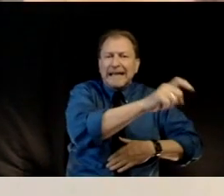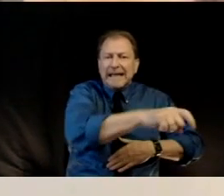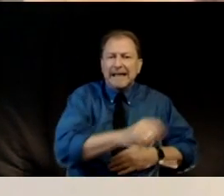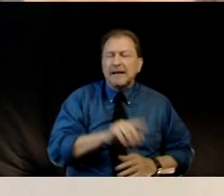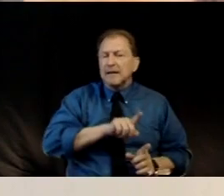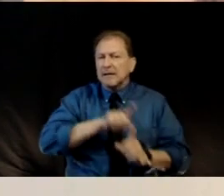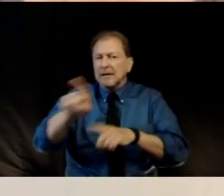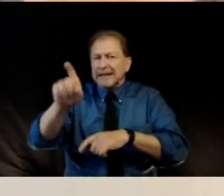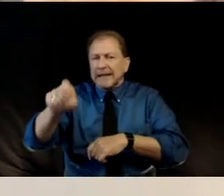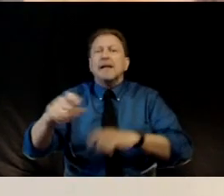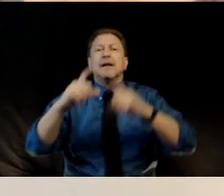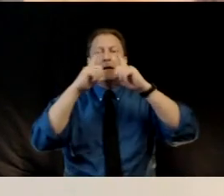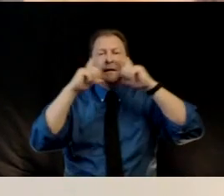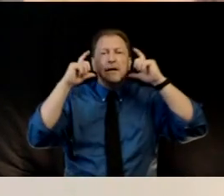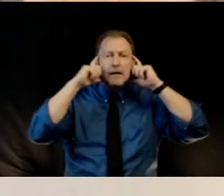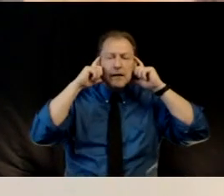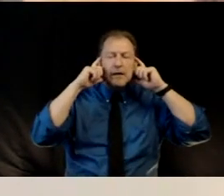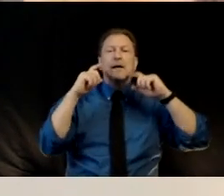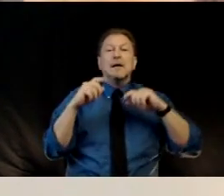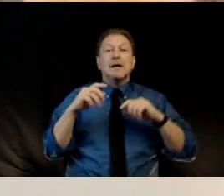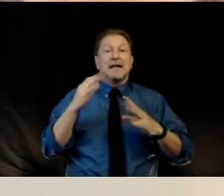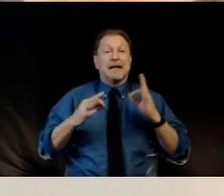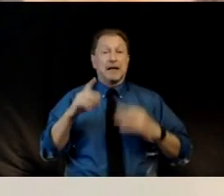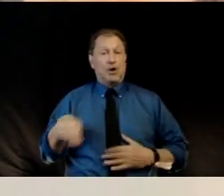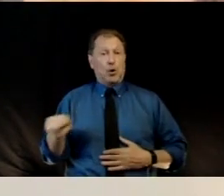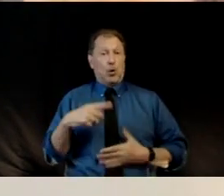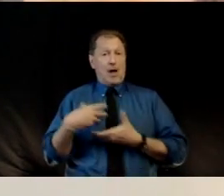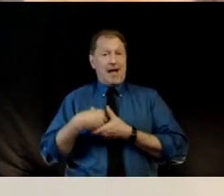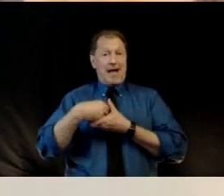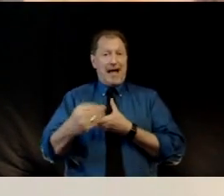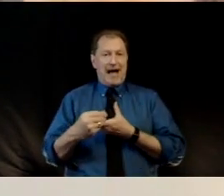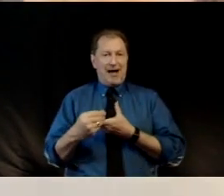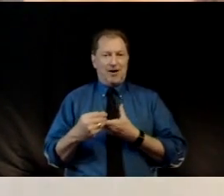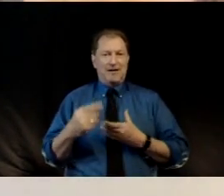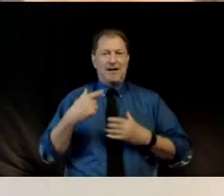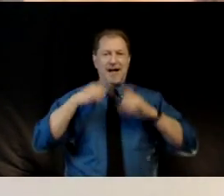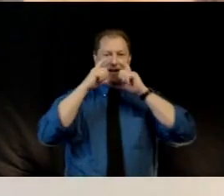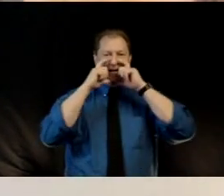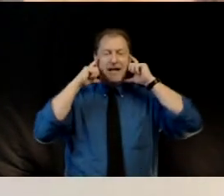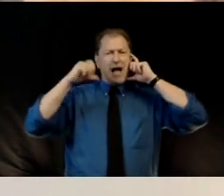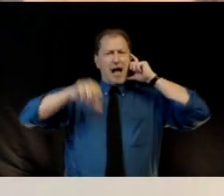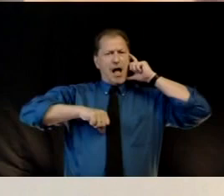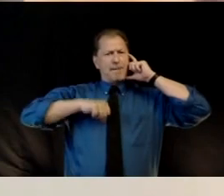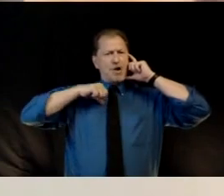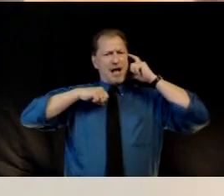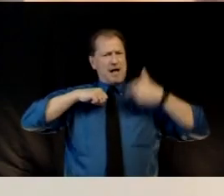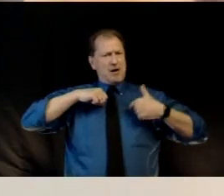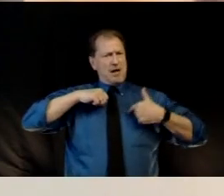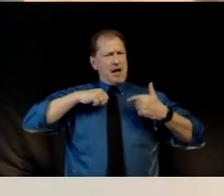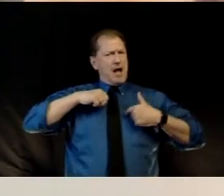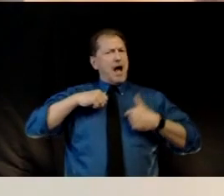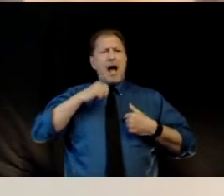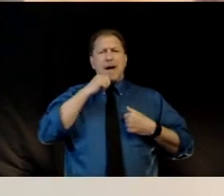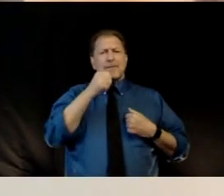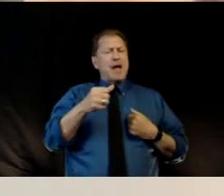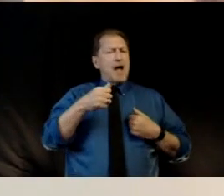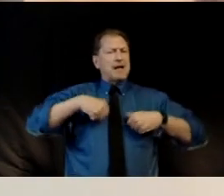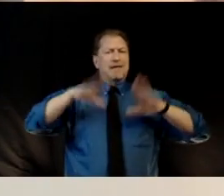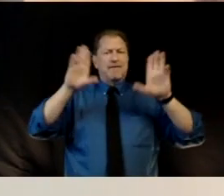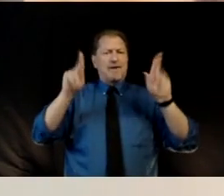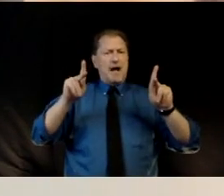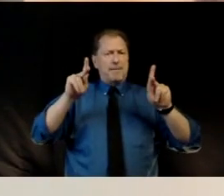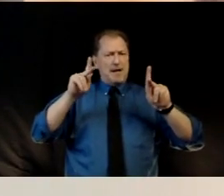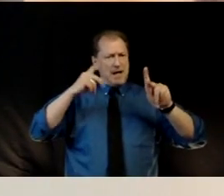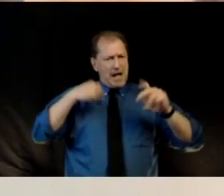tasks. And when you do go out, you'll wear your mask proudly, because it says to others that you're not giving up and you're